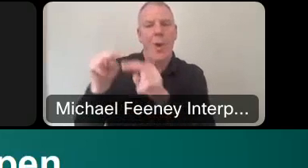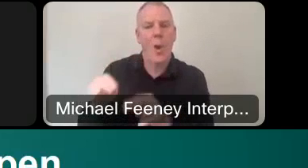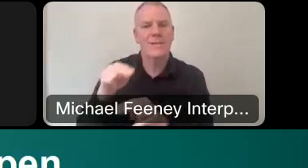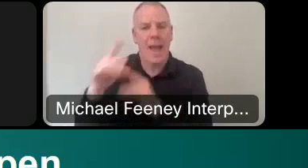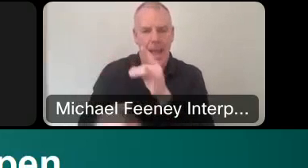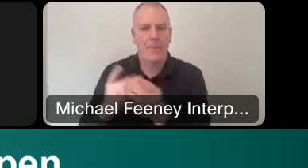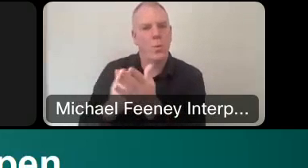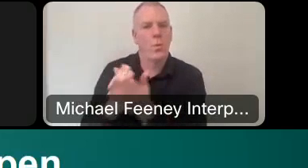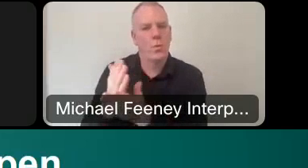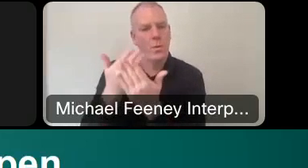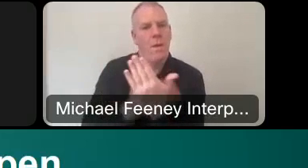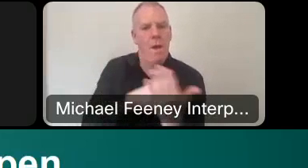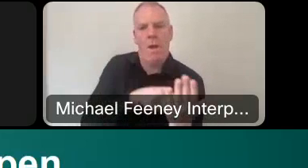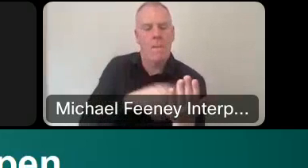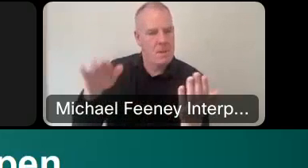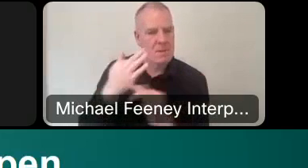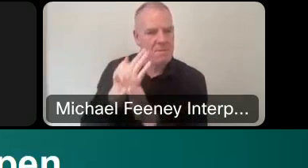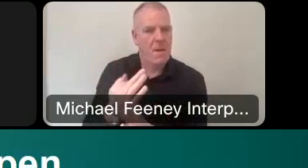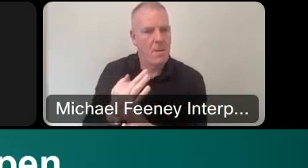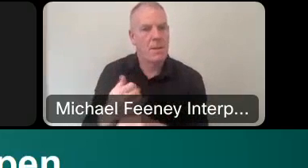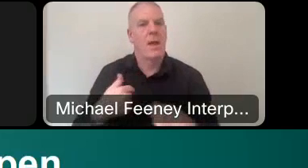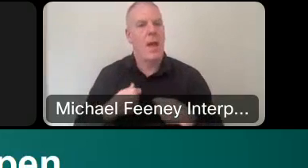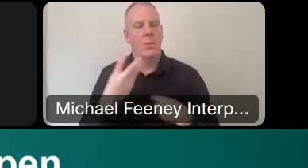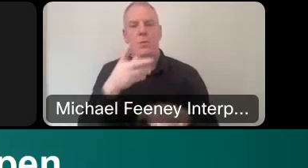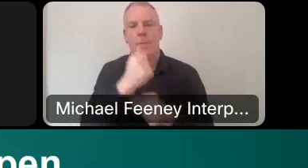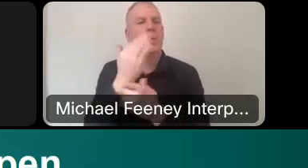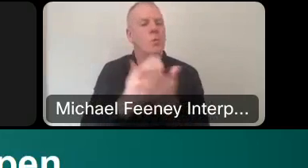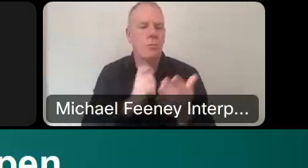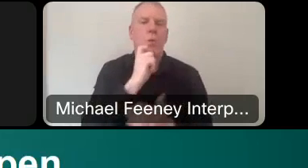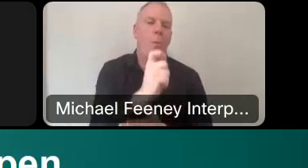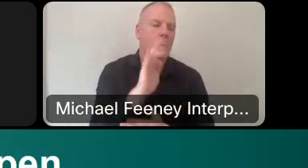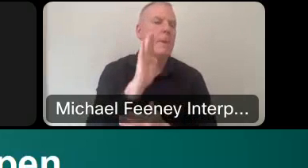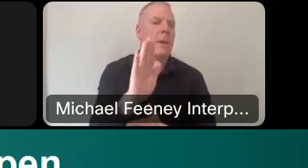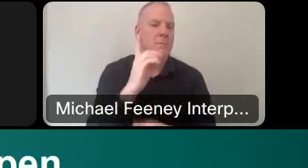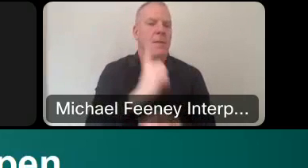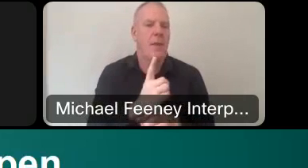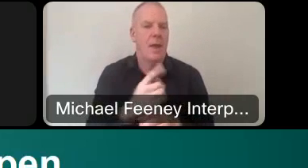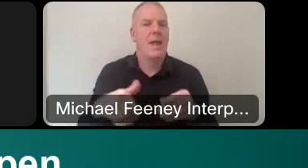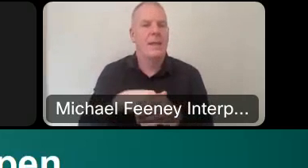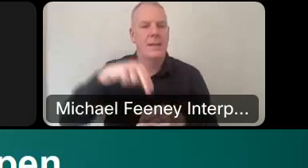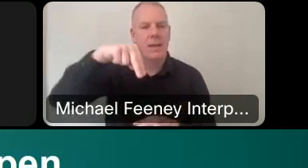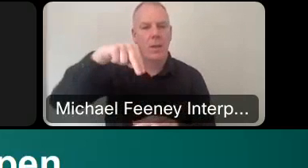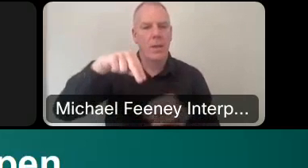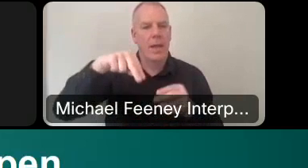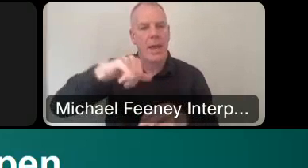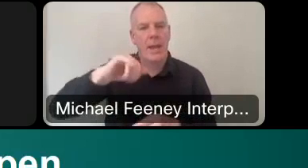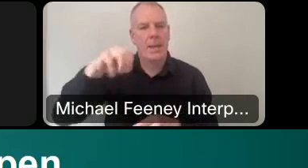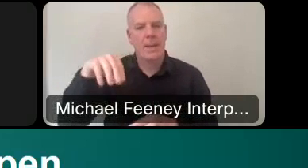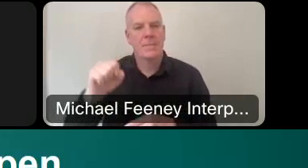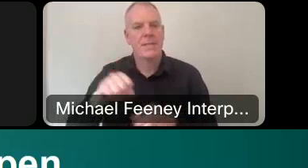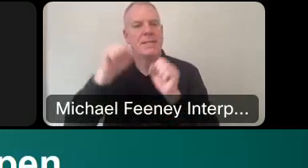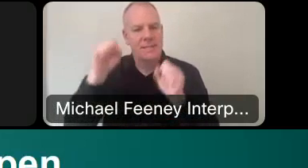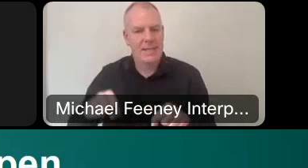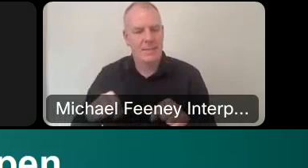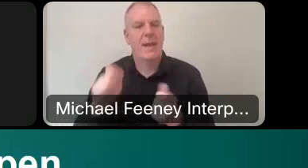captured within the legislation, and I will touch on some of the reporting requirements specifically through the NIMS system and the changes that are afoot